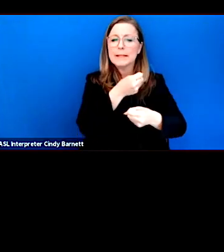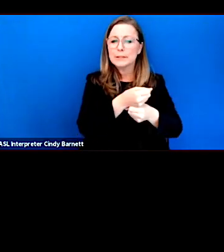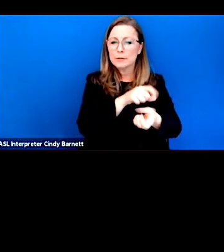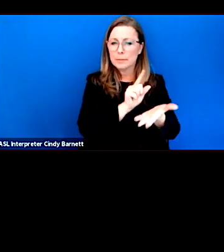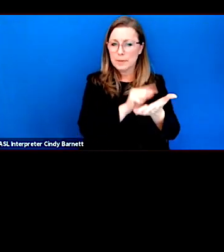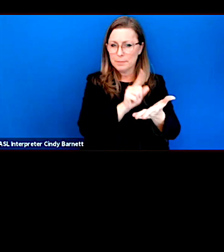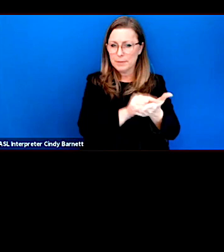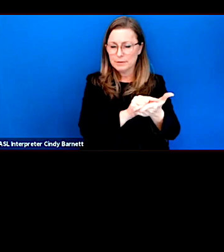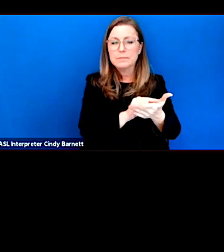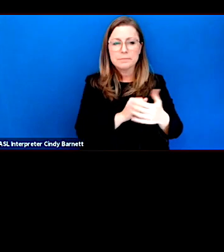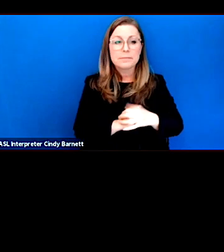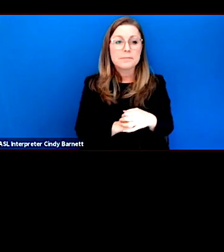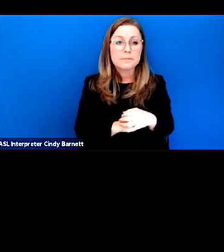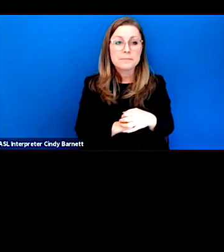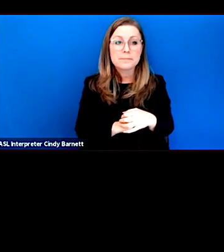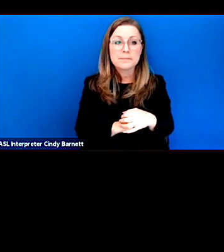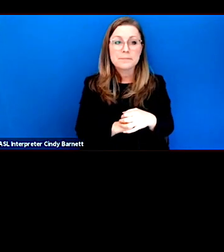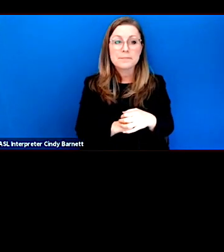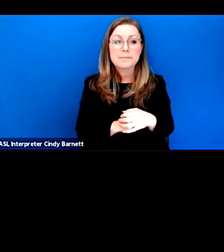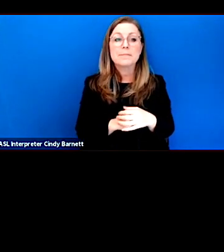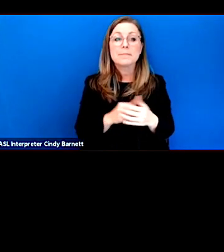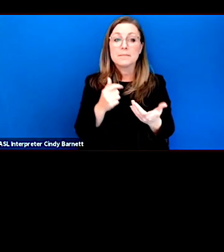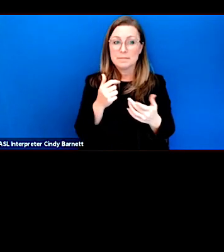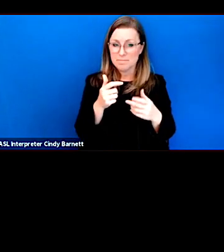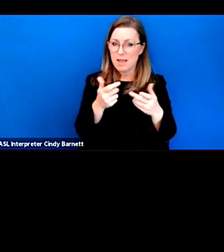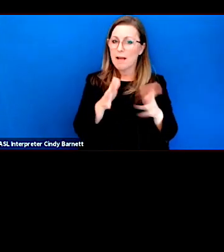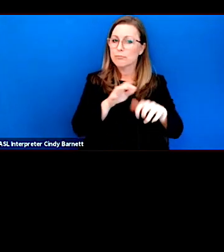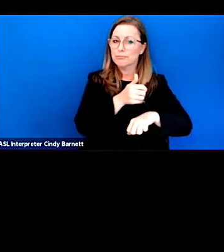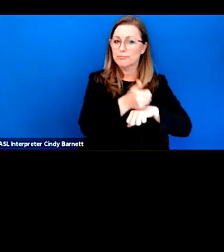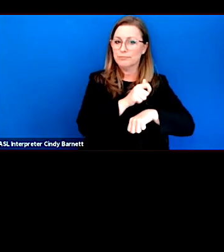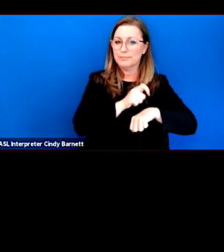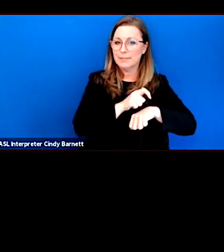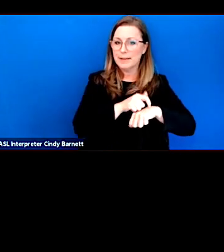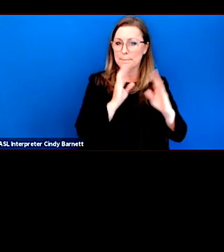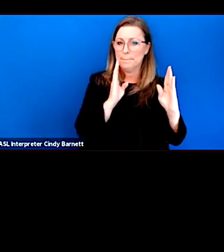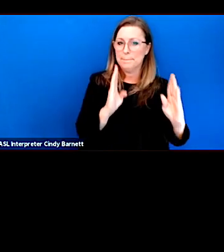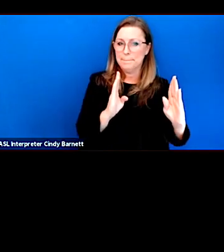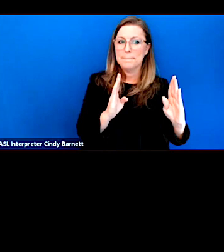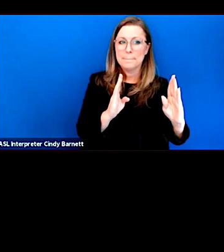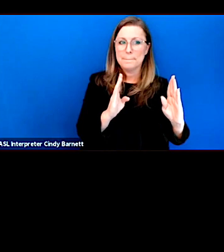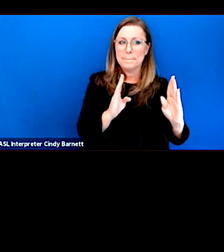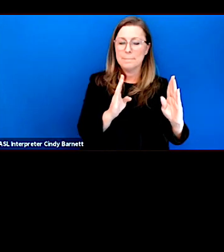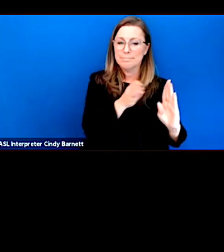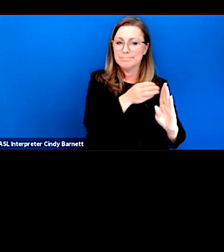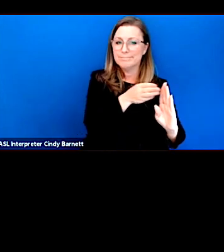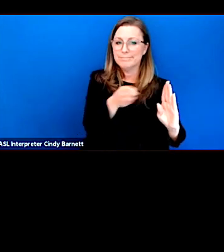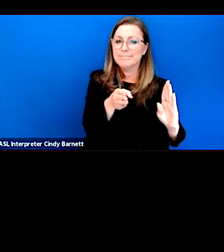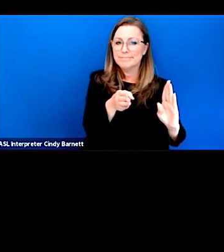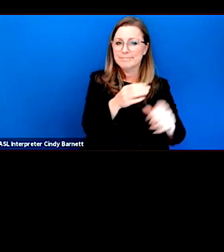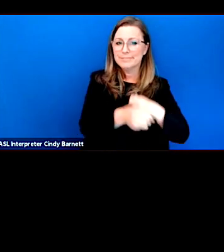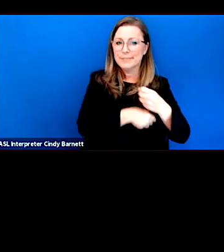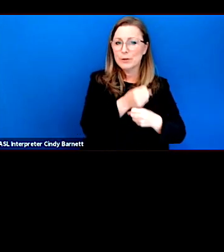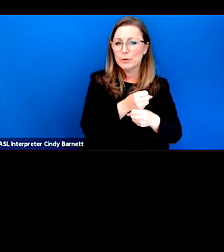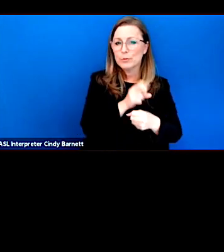find literature published since 2000 to make sure that we have relatively recent studies that